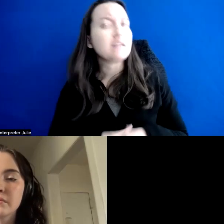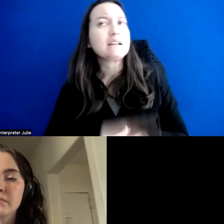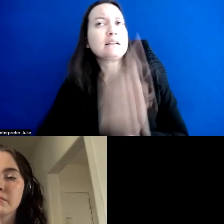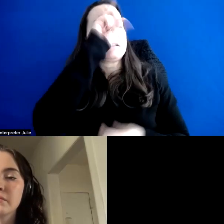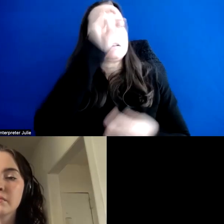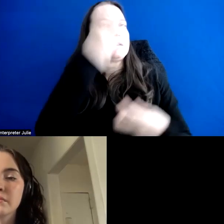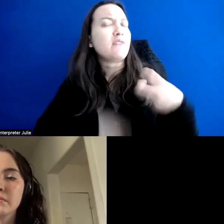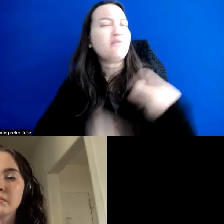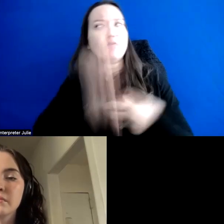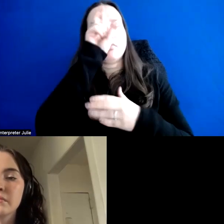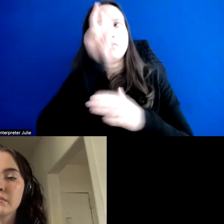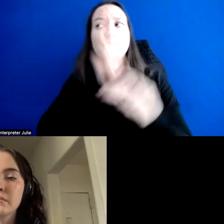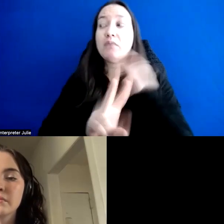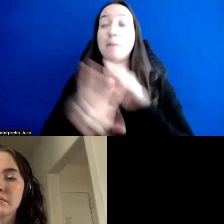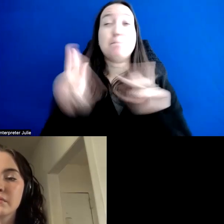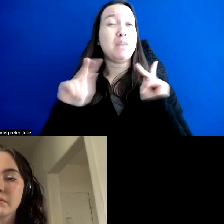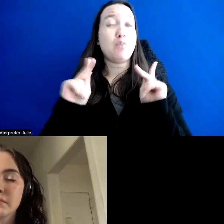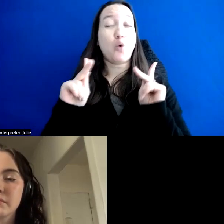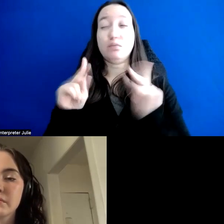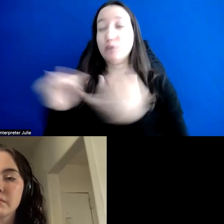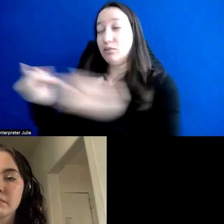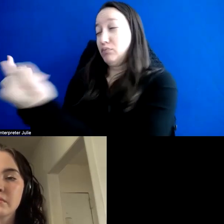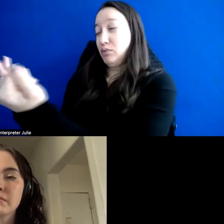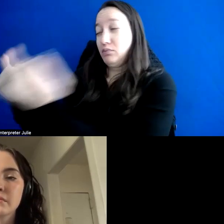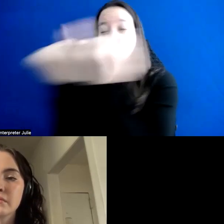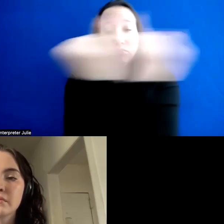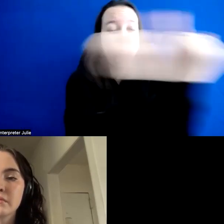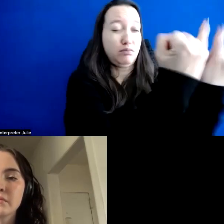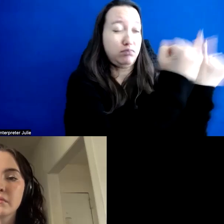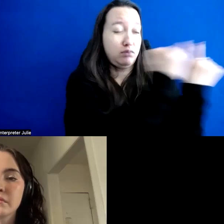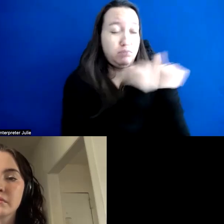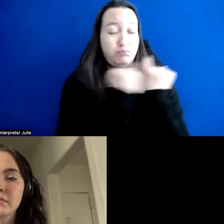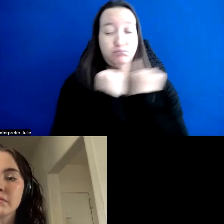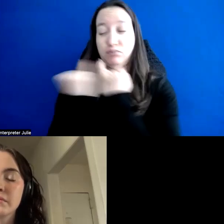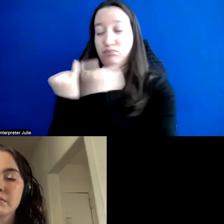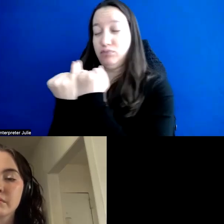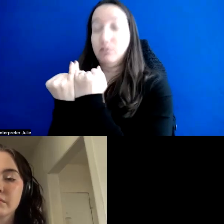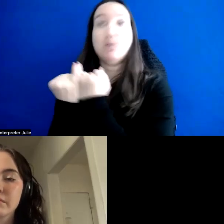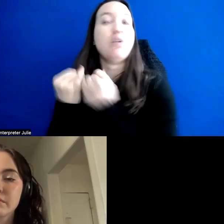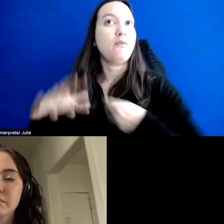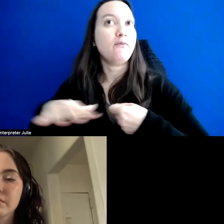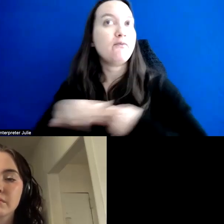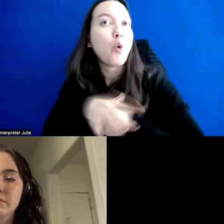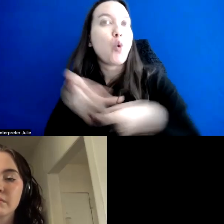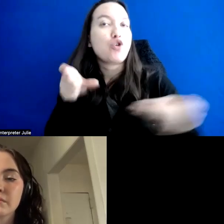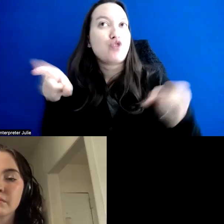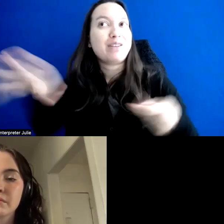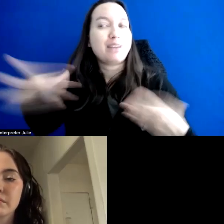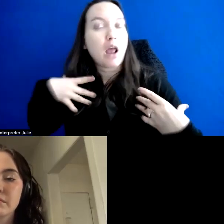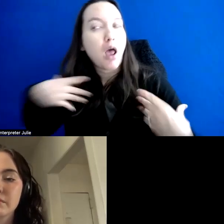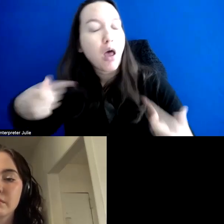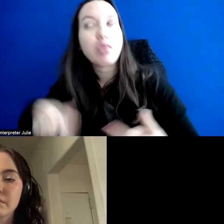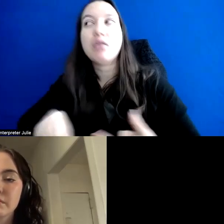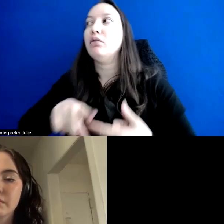difficult if we expect people as isolated individuals to be able to exercise complete control over their health and